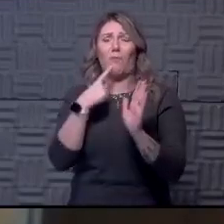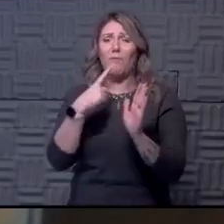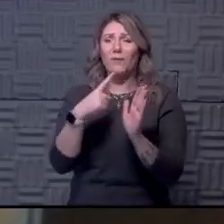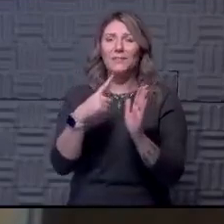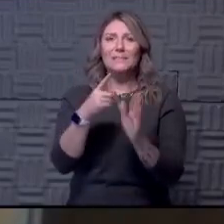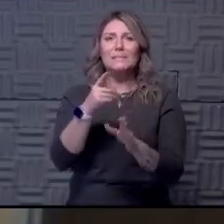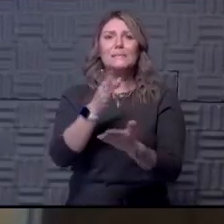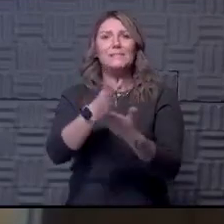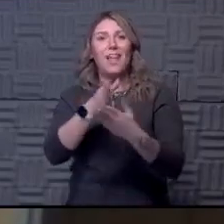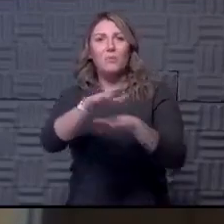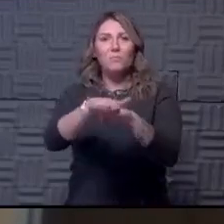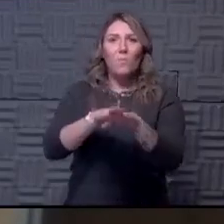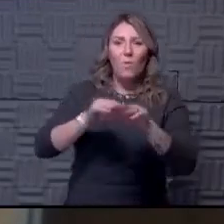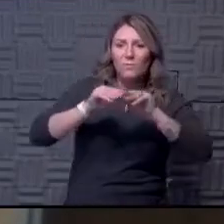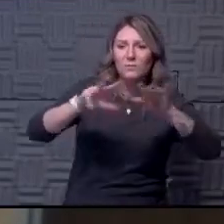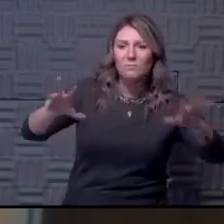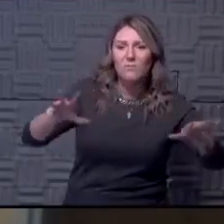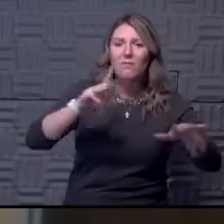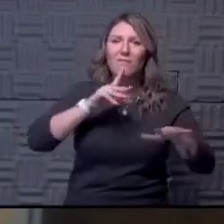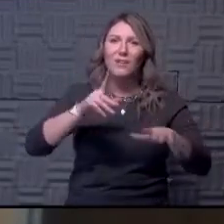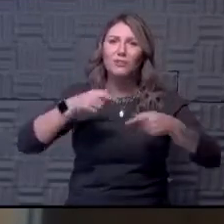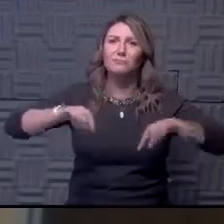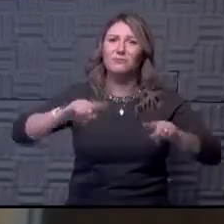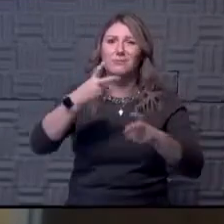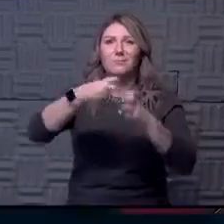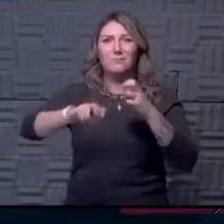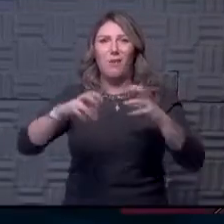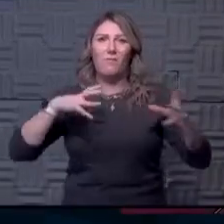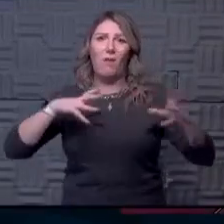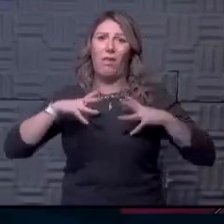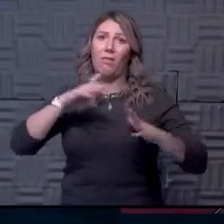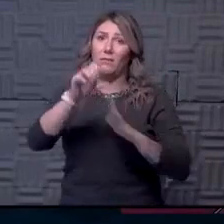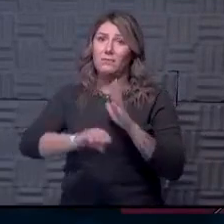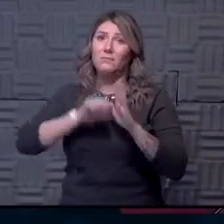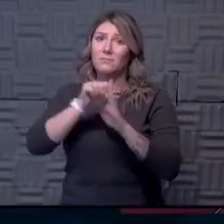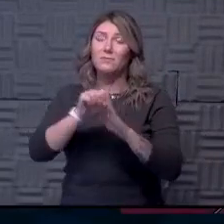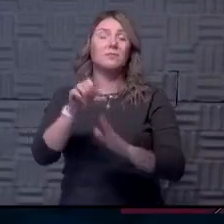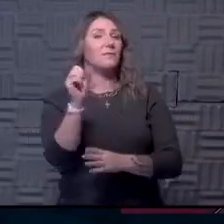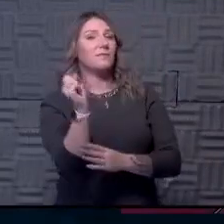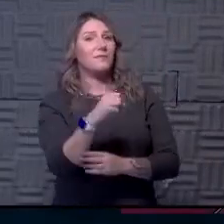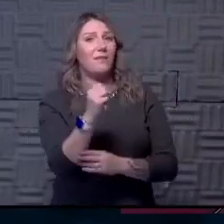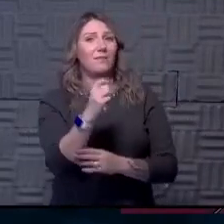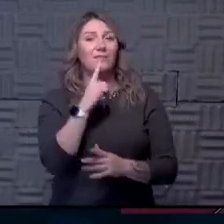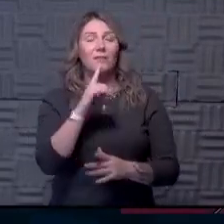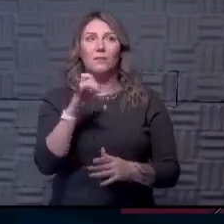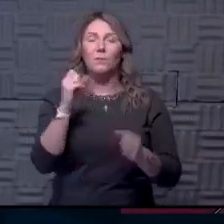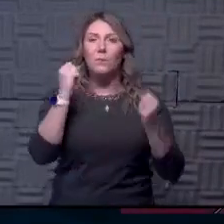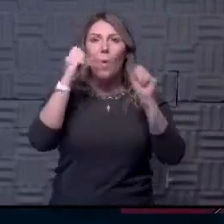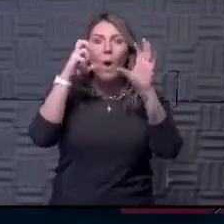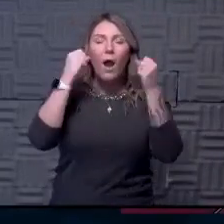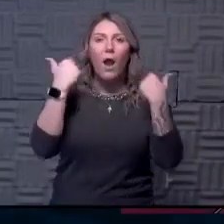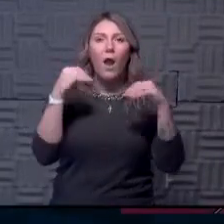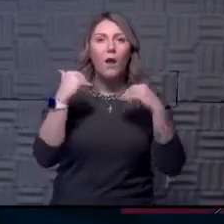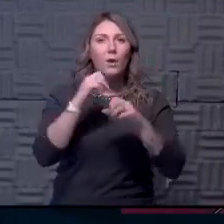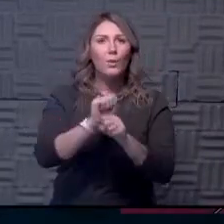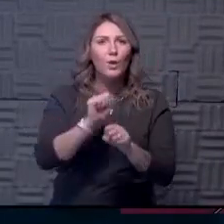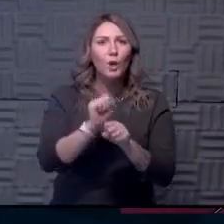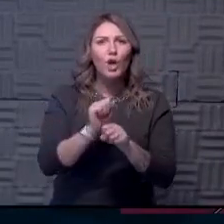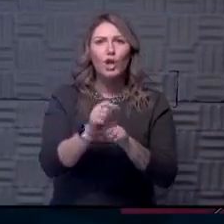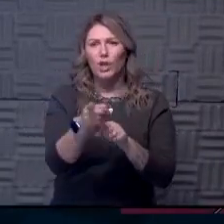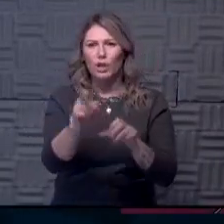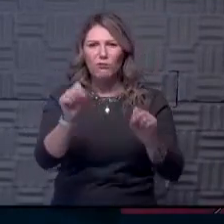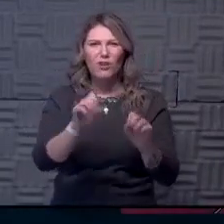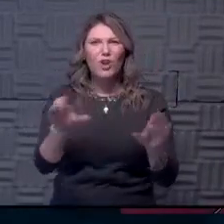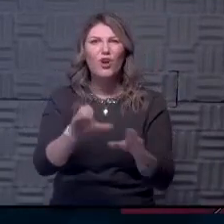spread, especially in the lead up to that difficult holiday season. Yeah, I think that was incredible work. Just the fact that you could